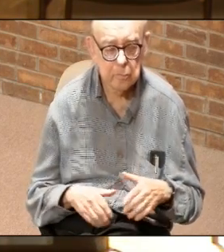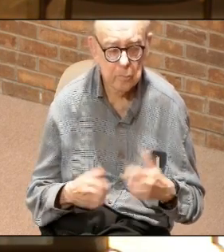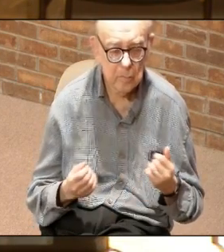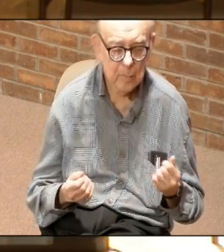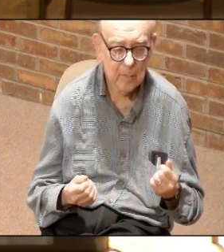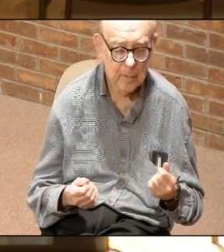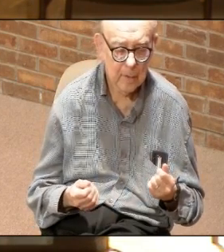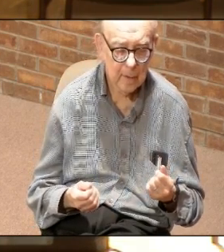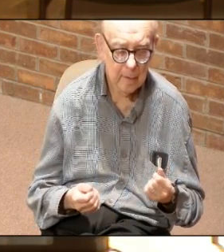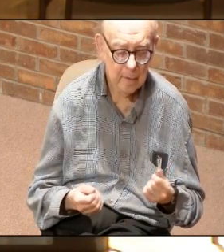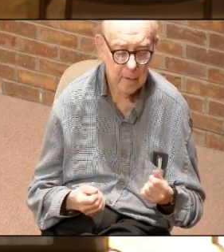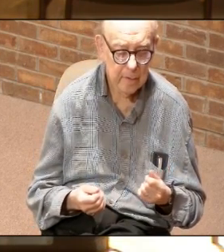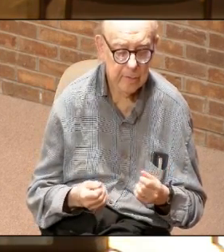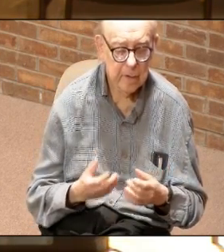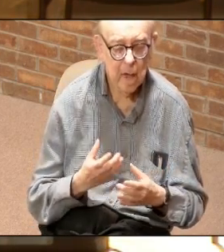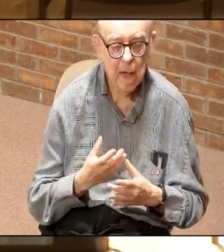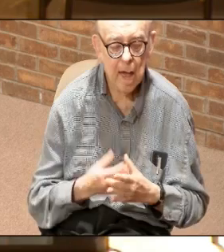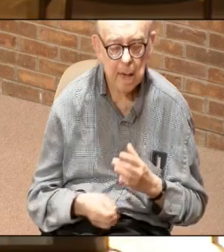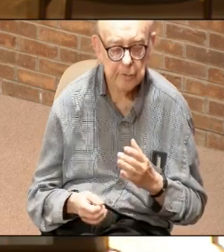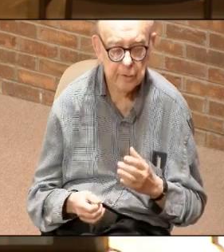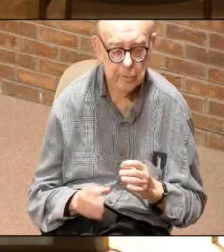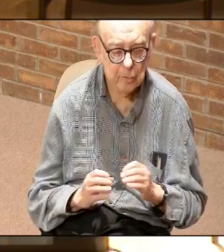Life is the absence of death.